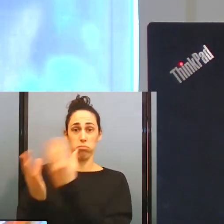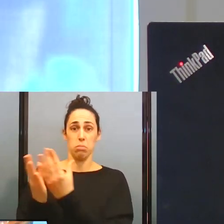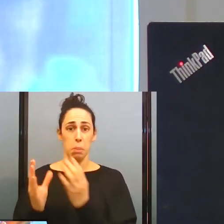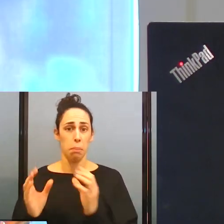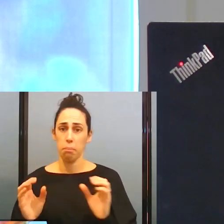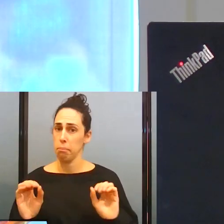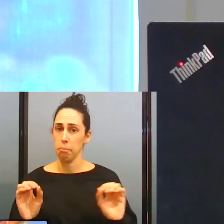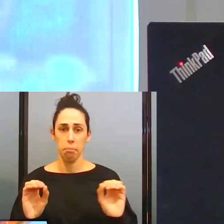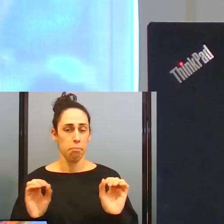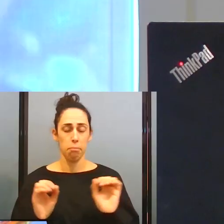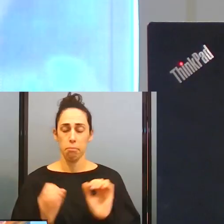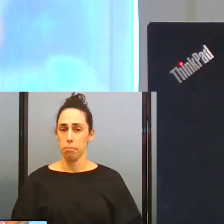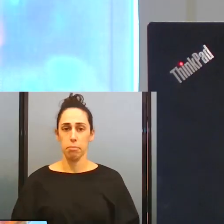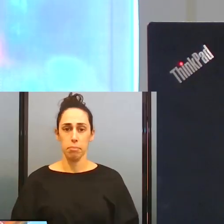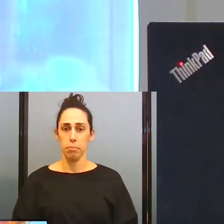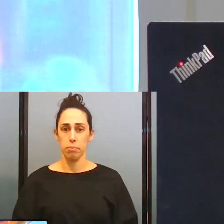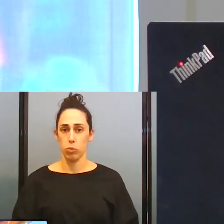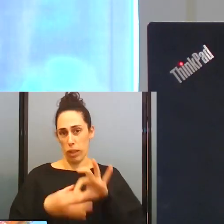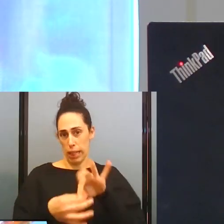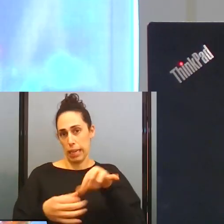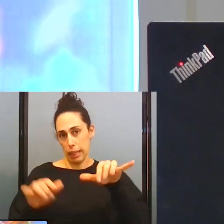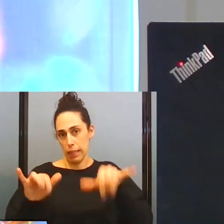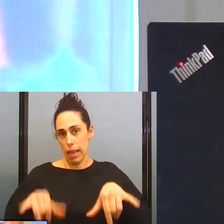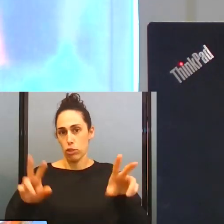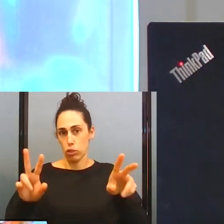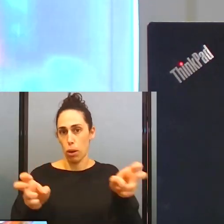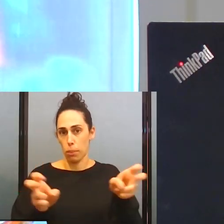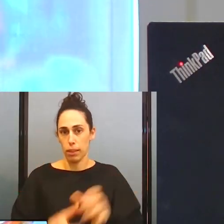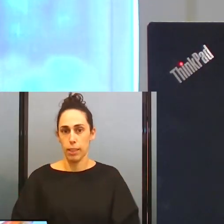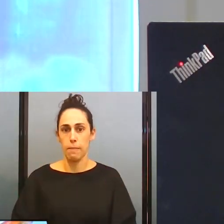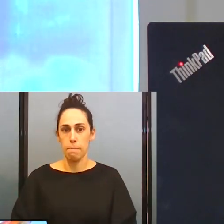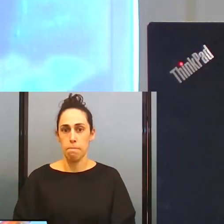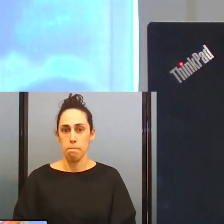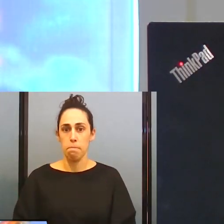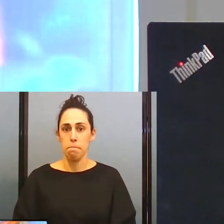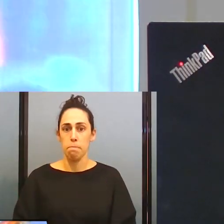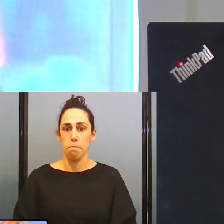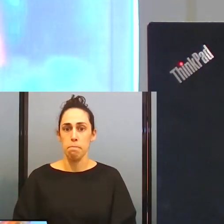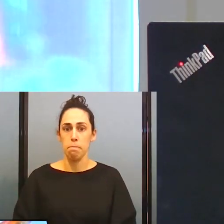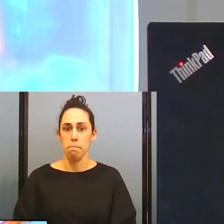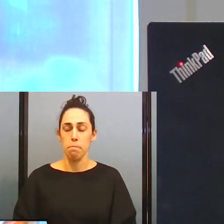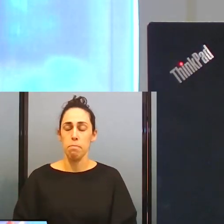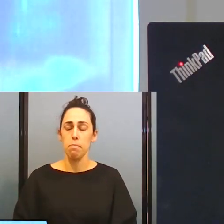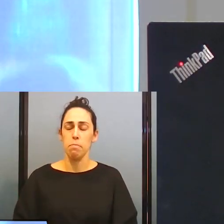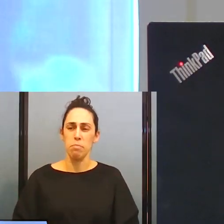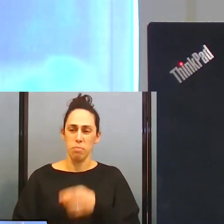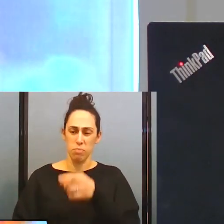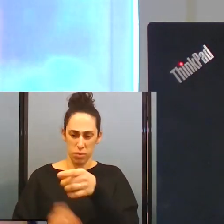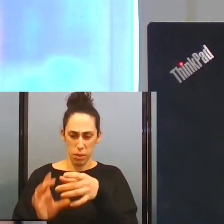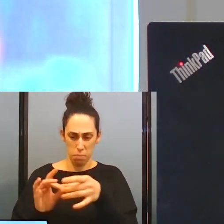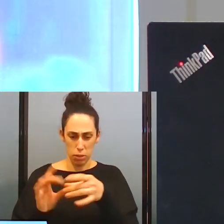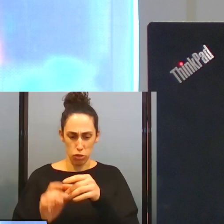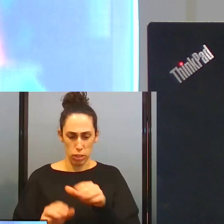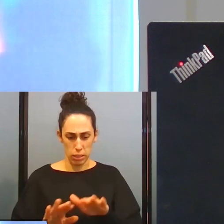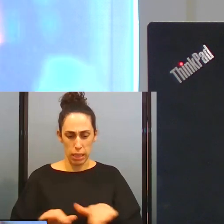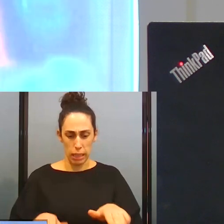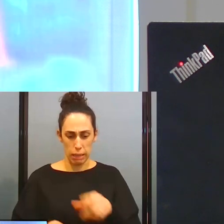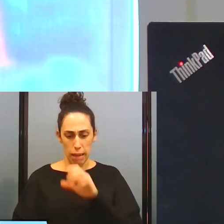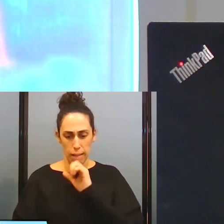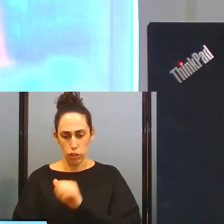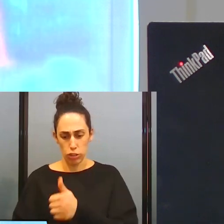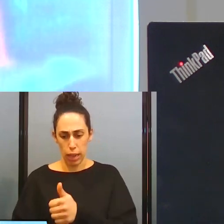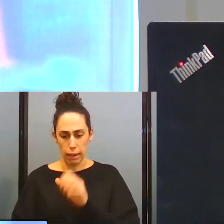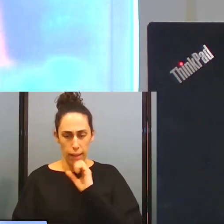things. But obviously that, the age that was stated was 10 or 11. That's quite young, right? So